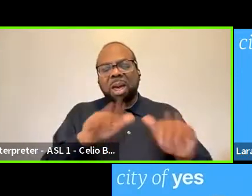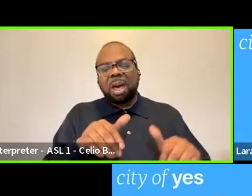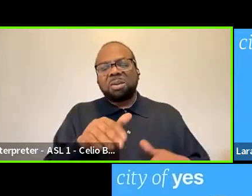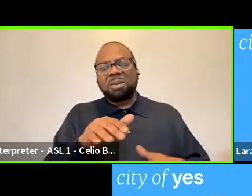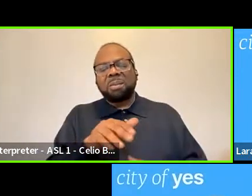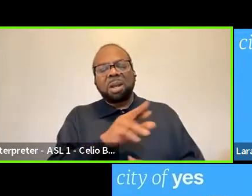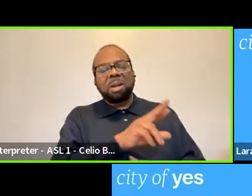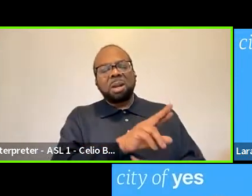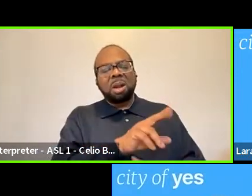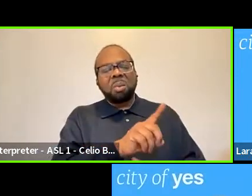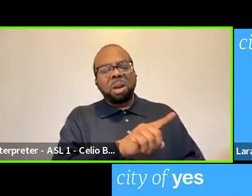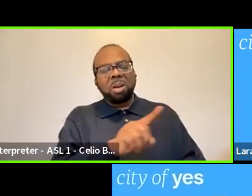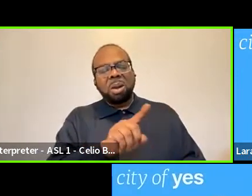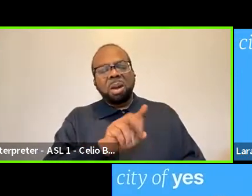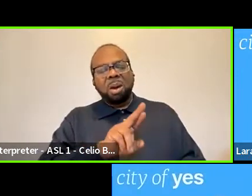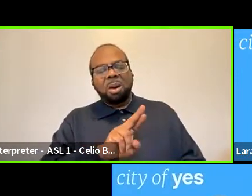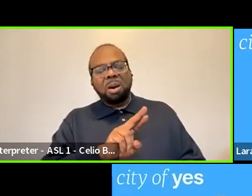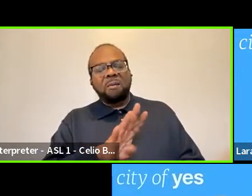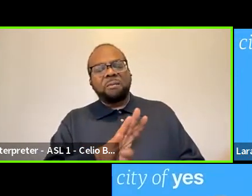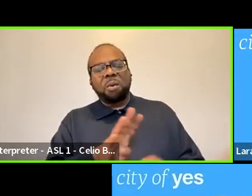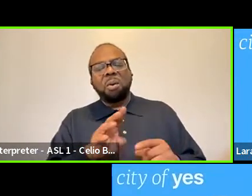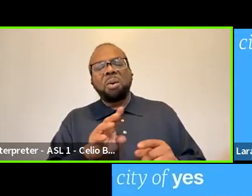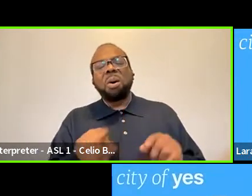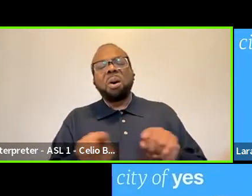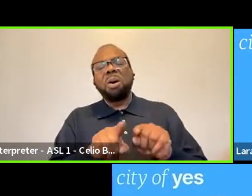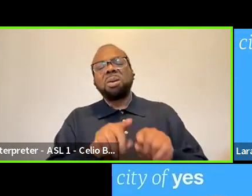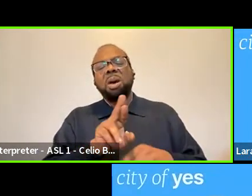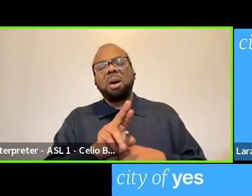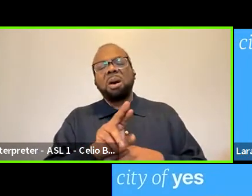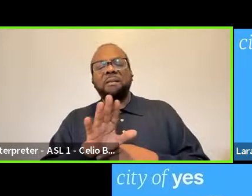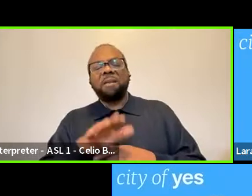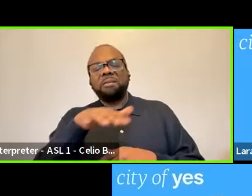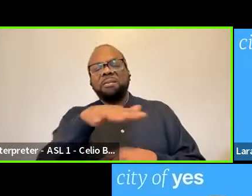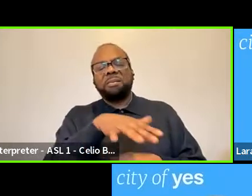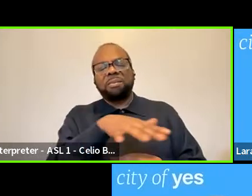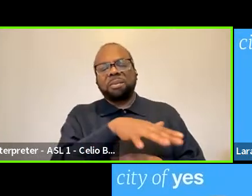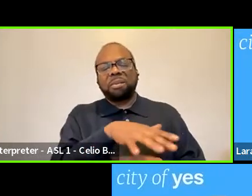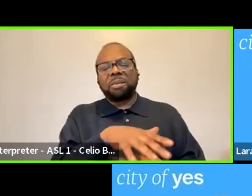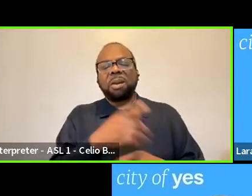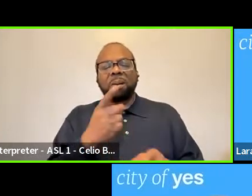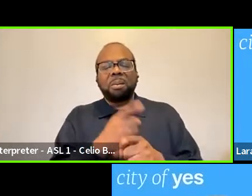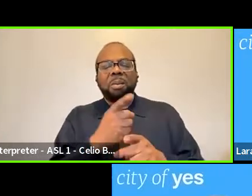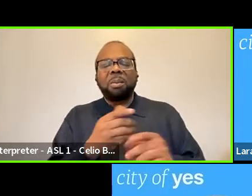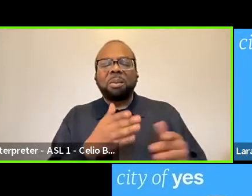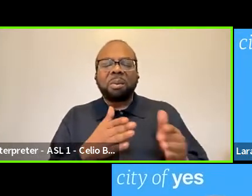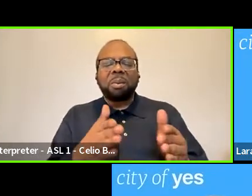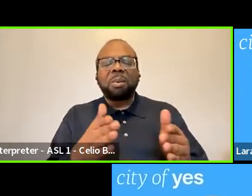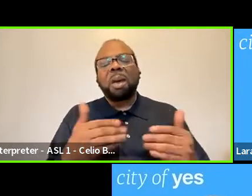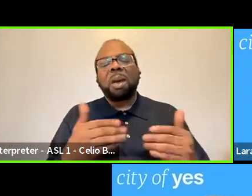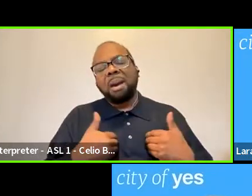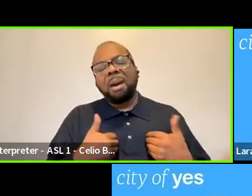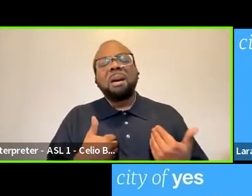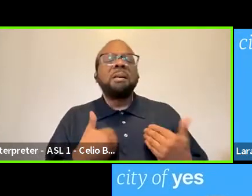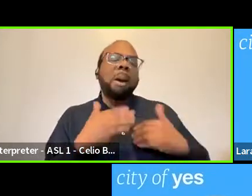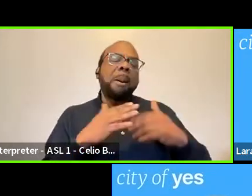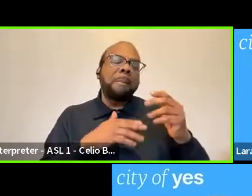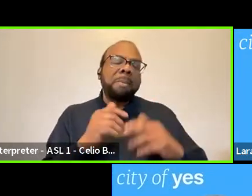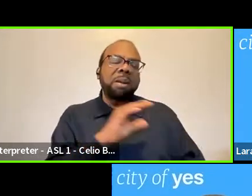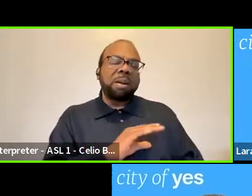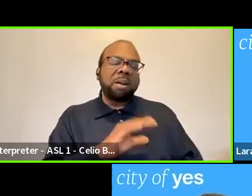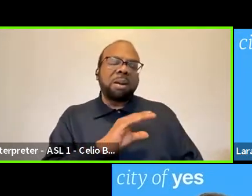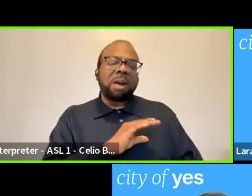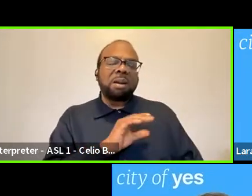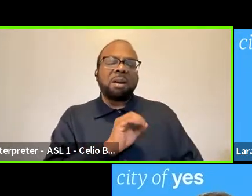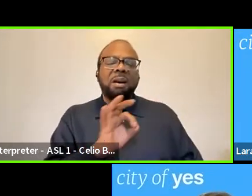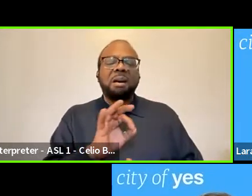R1 to R4 districts as well as R5 districts and in appropriate ways while also respecting the built character of our communities.